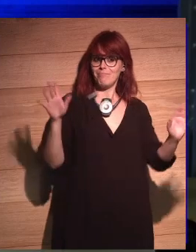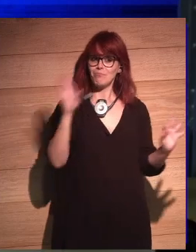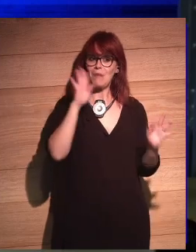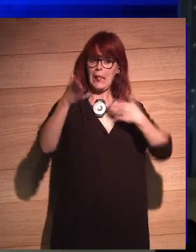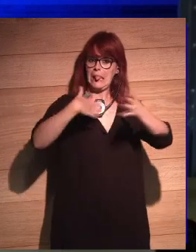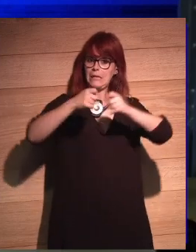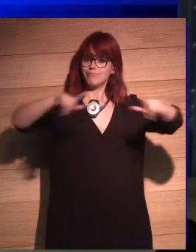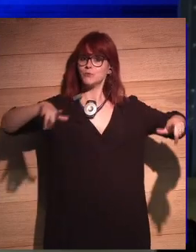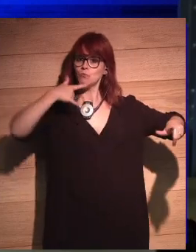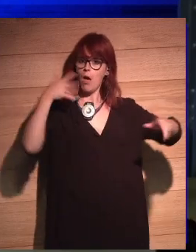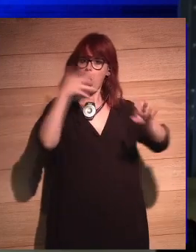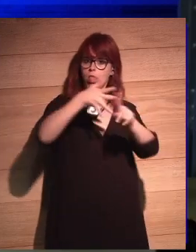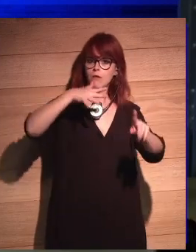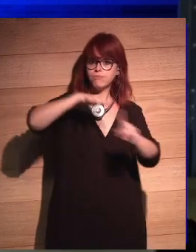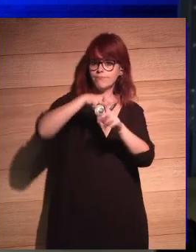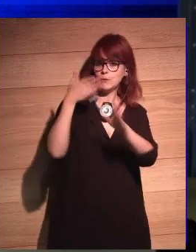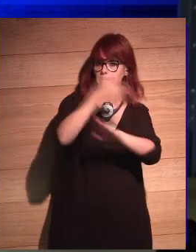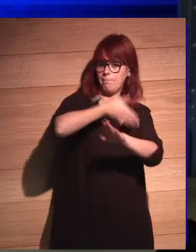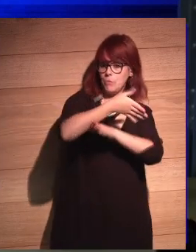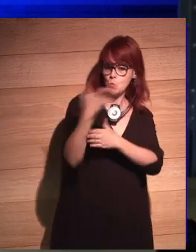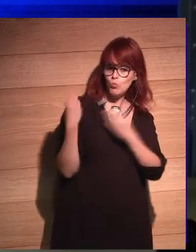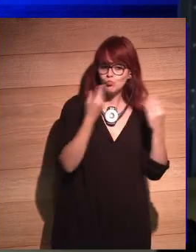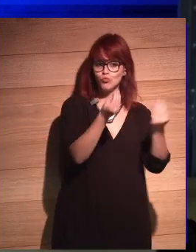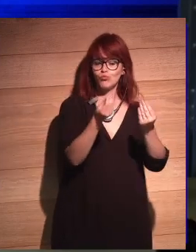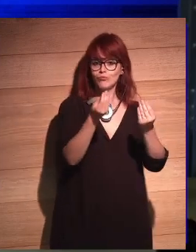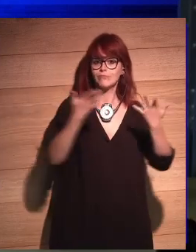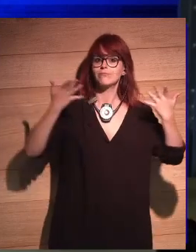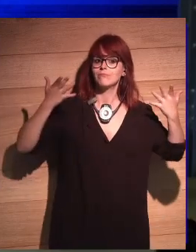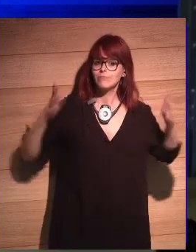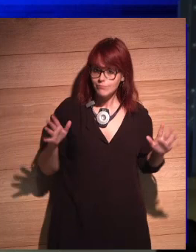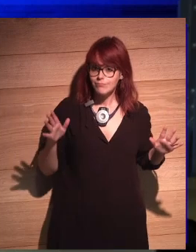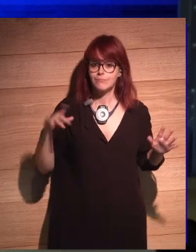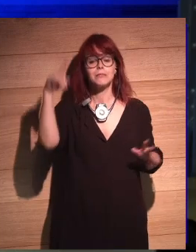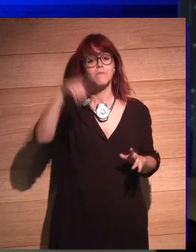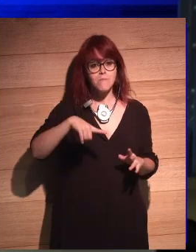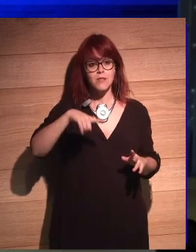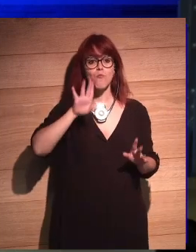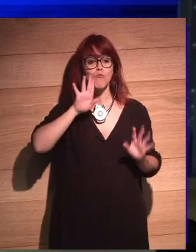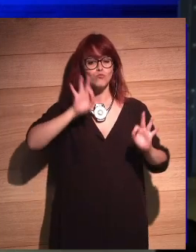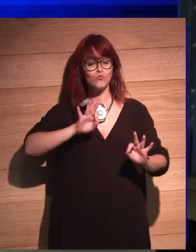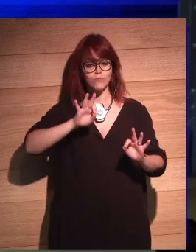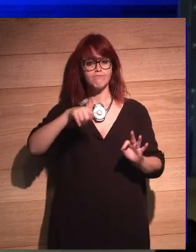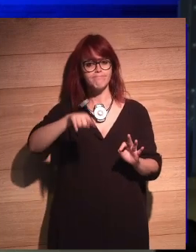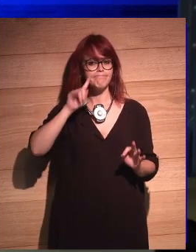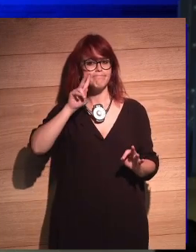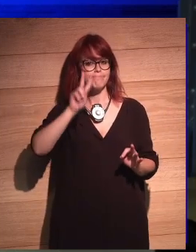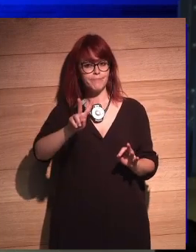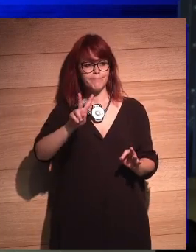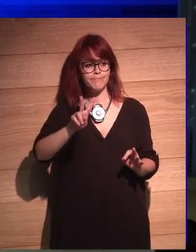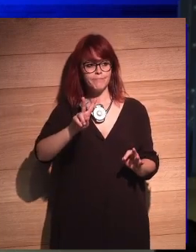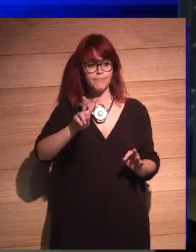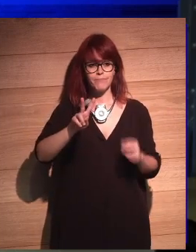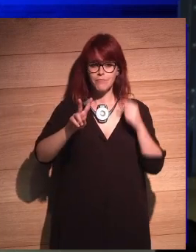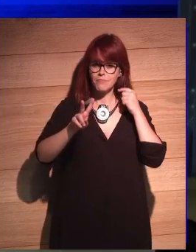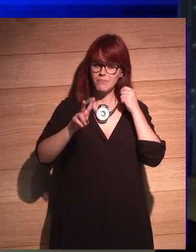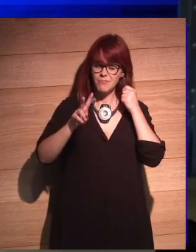on permanent display. If you ever get to Watford, near London, then it is on permanent display, a slightly different version with a